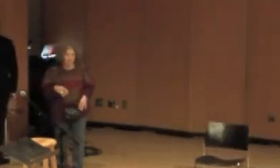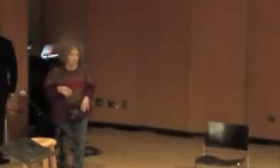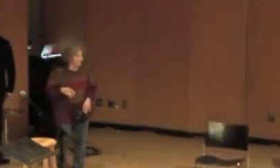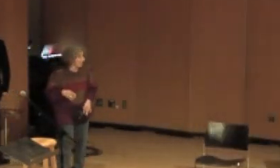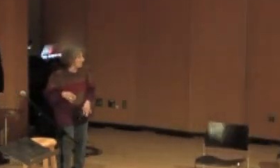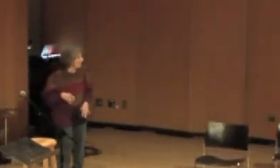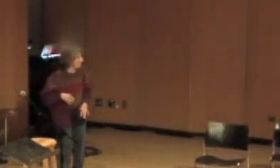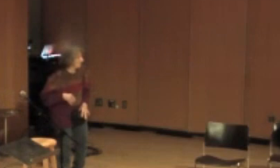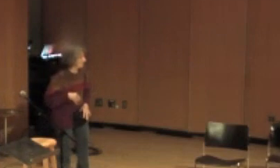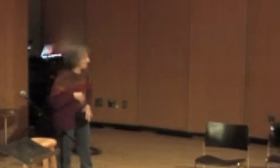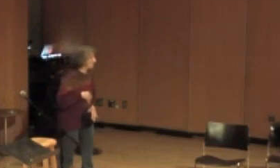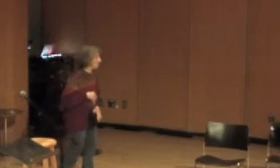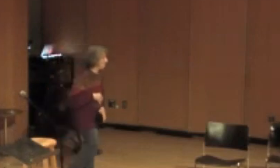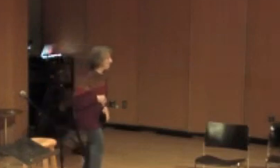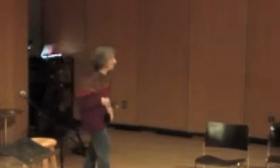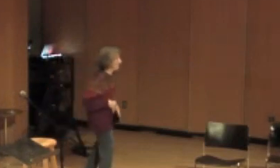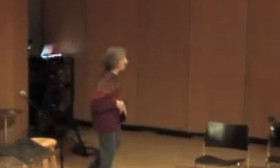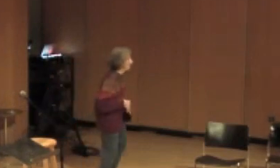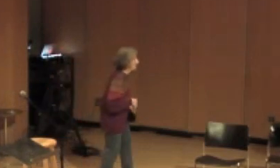e